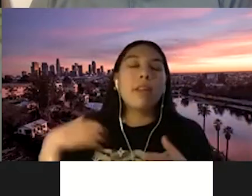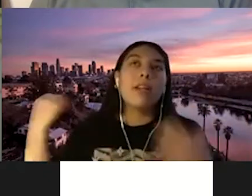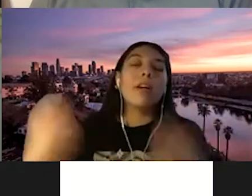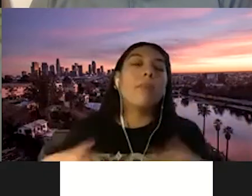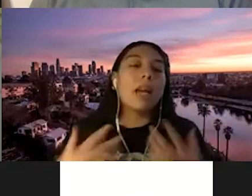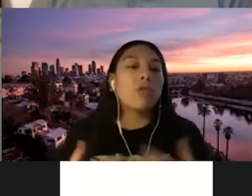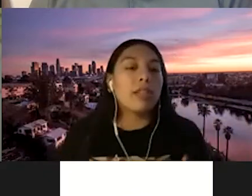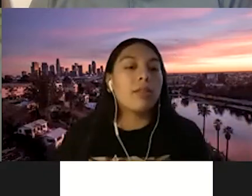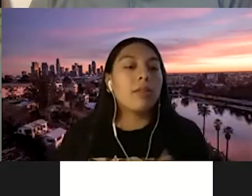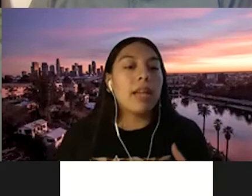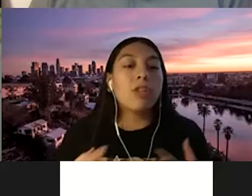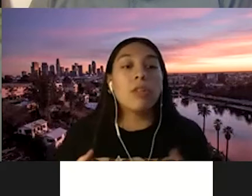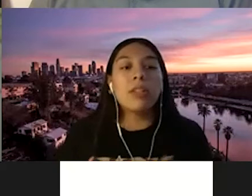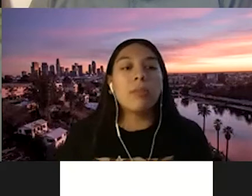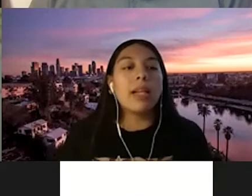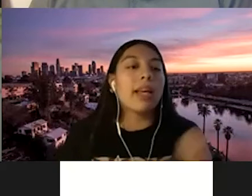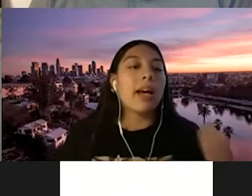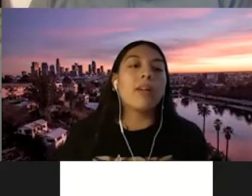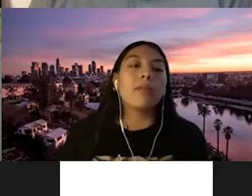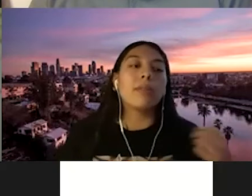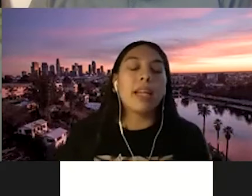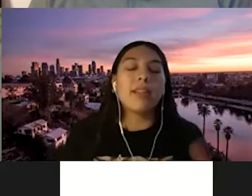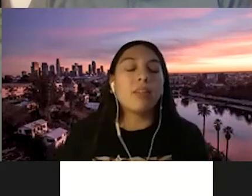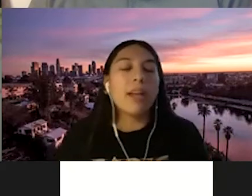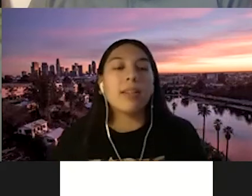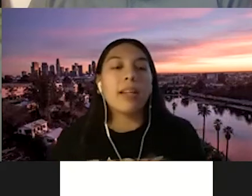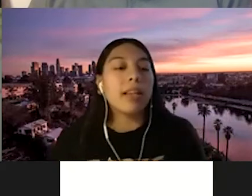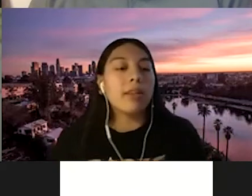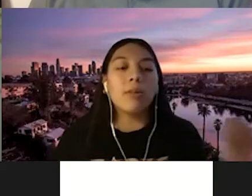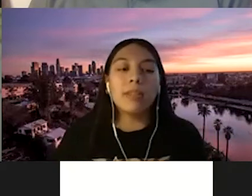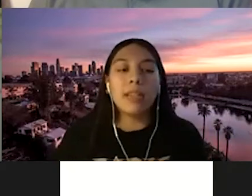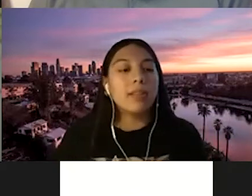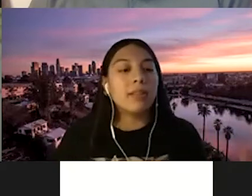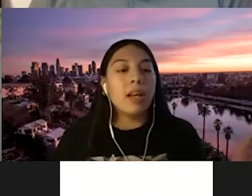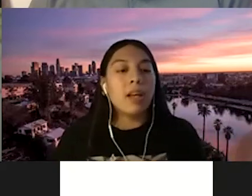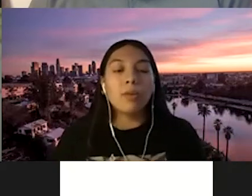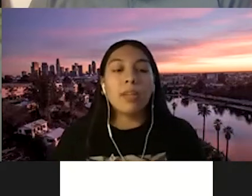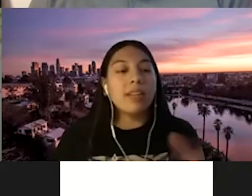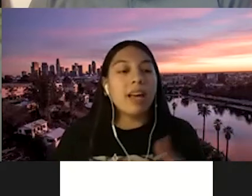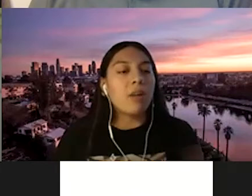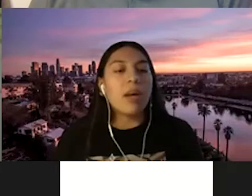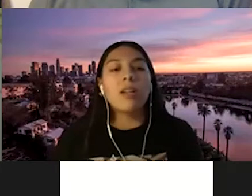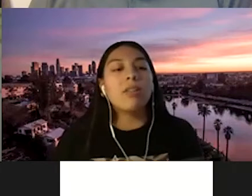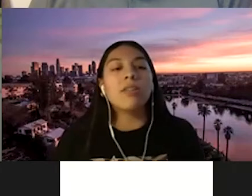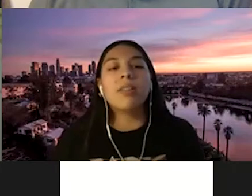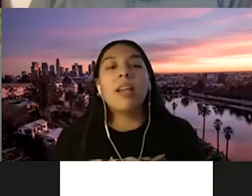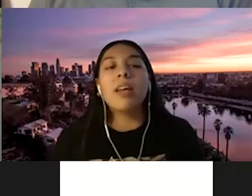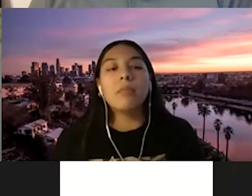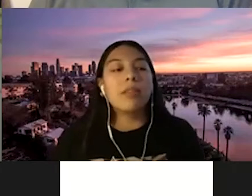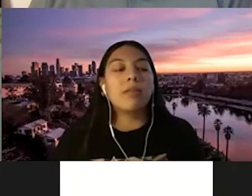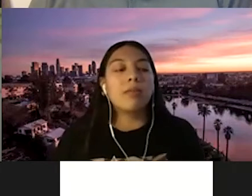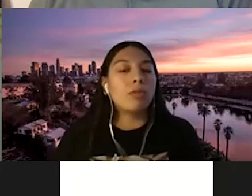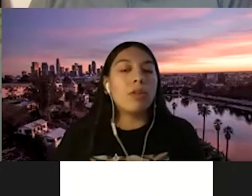it didn't come naturally to me like how science and math did. Like those are things I automatically understood.